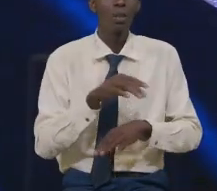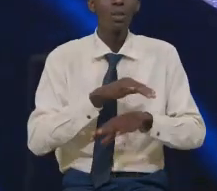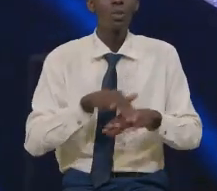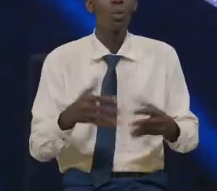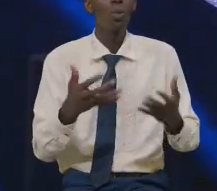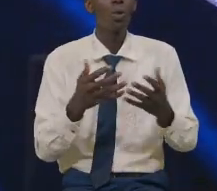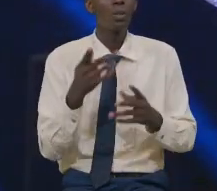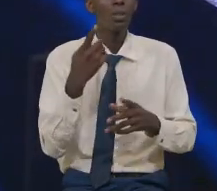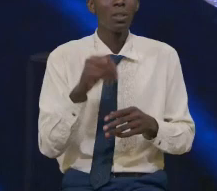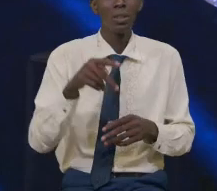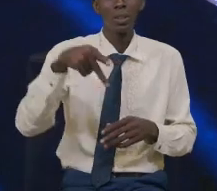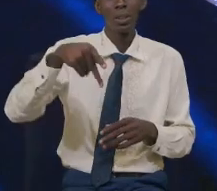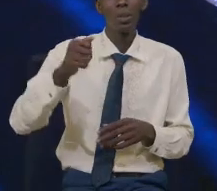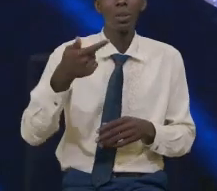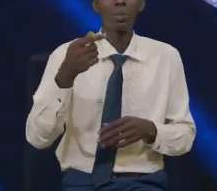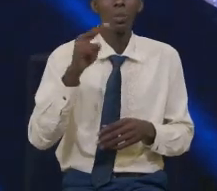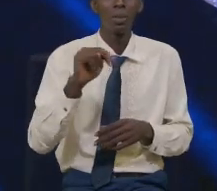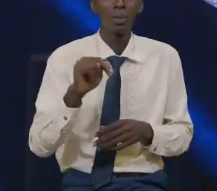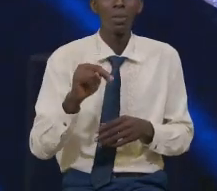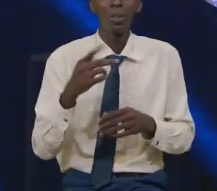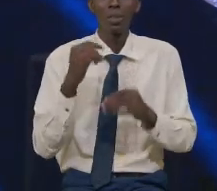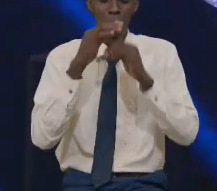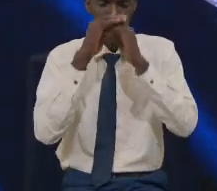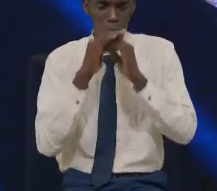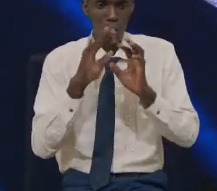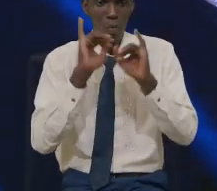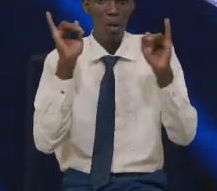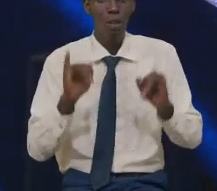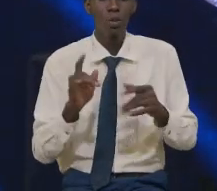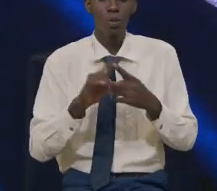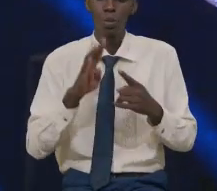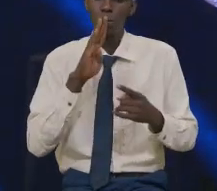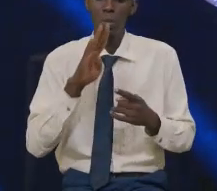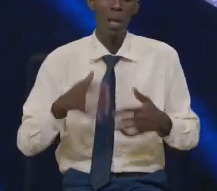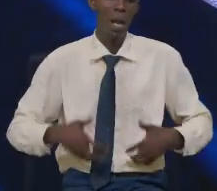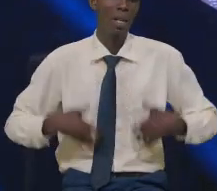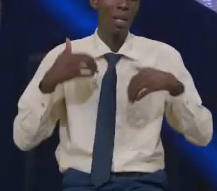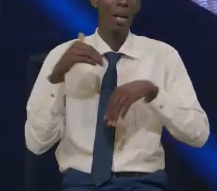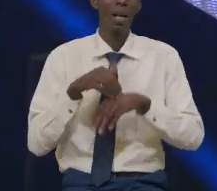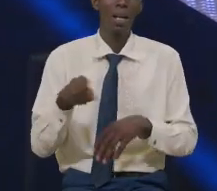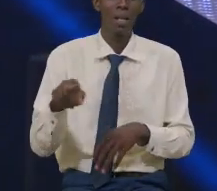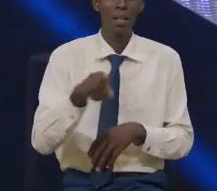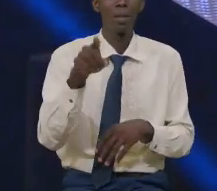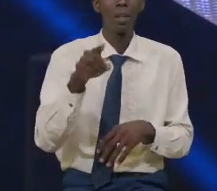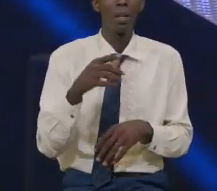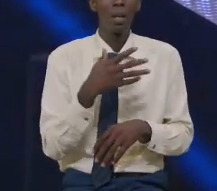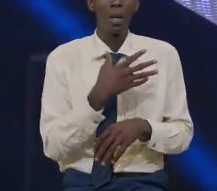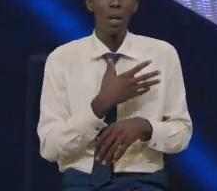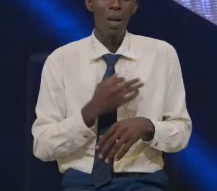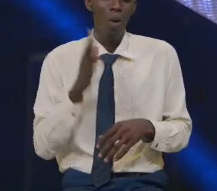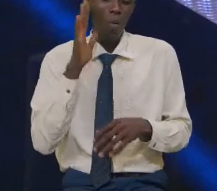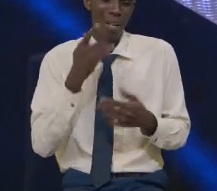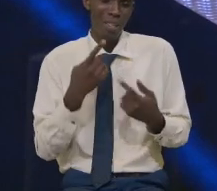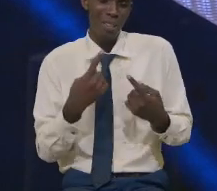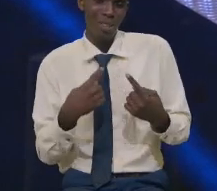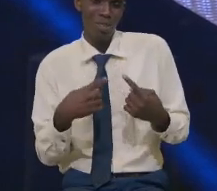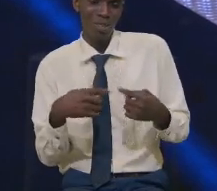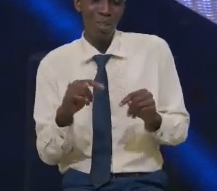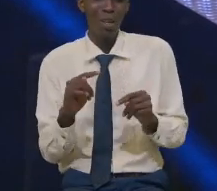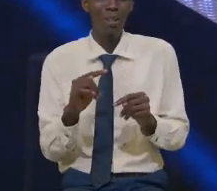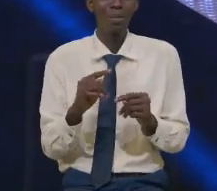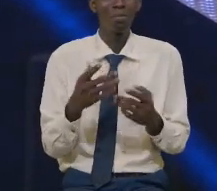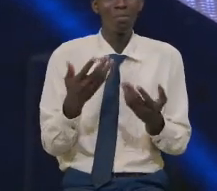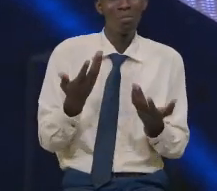those pagans and idol worshippers to be angry at them. And so they color what they say,